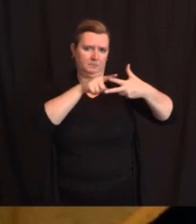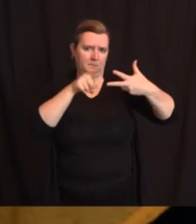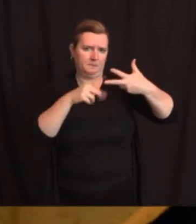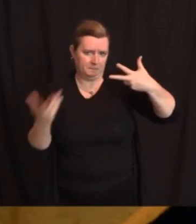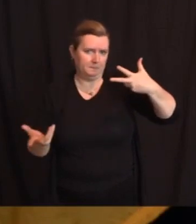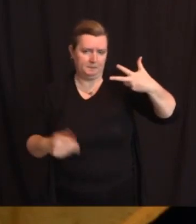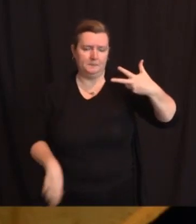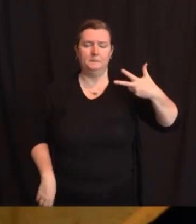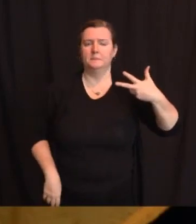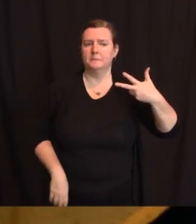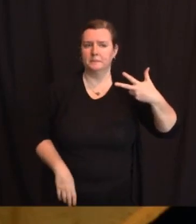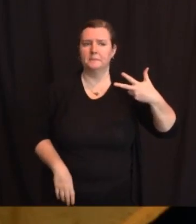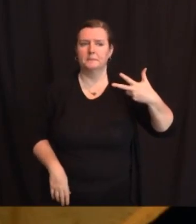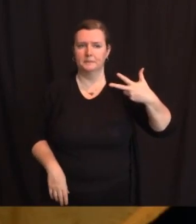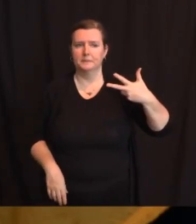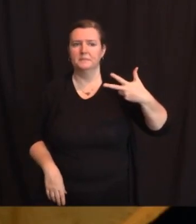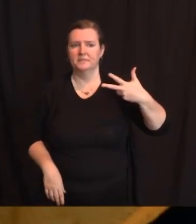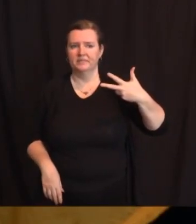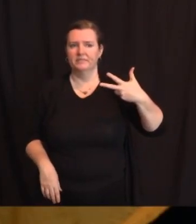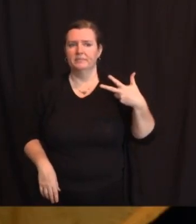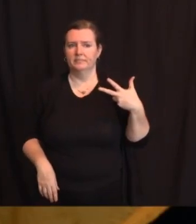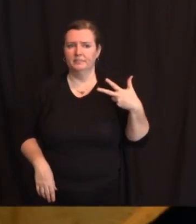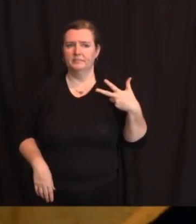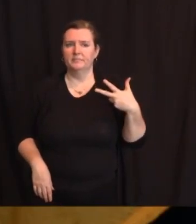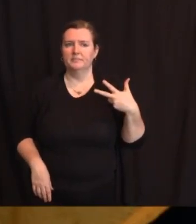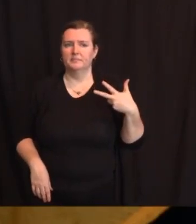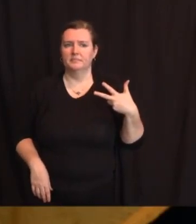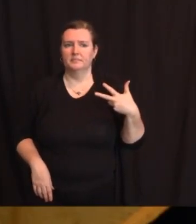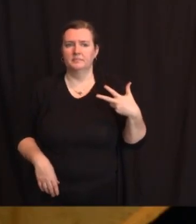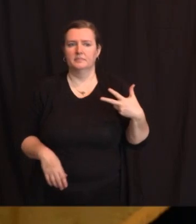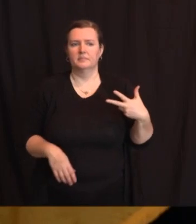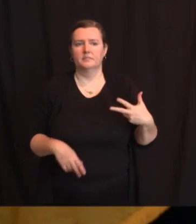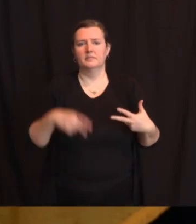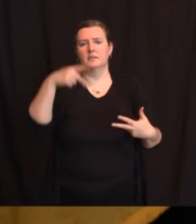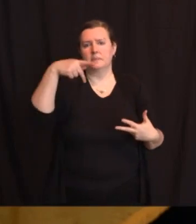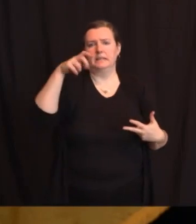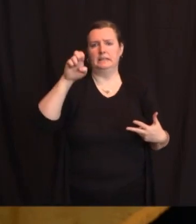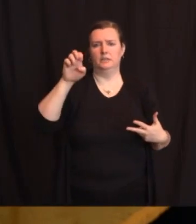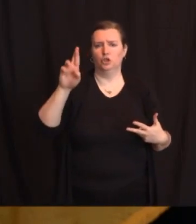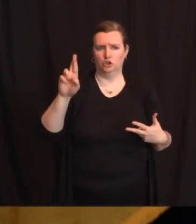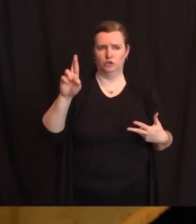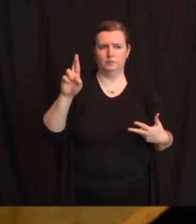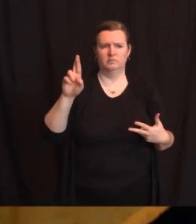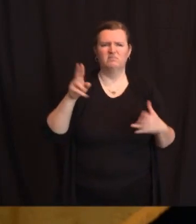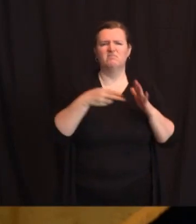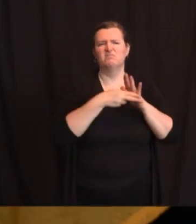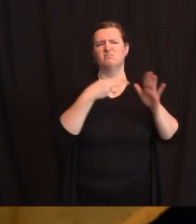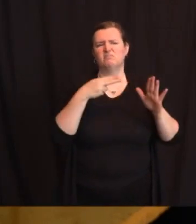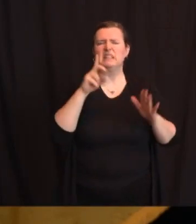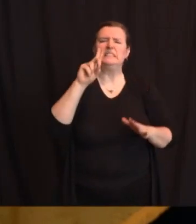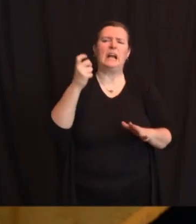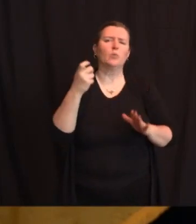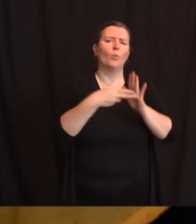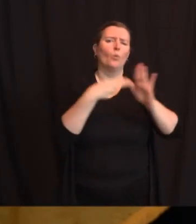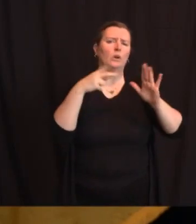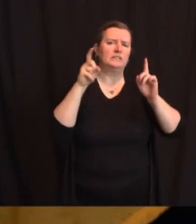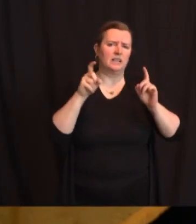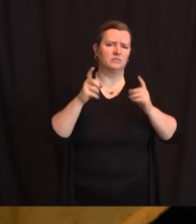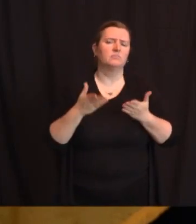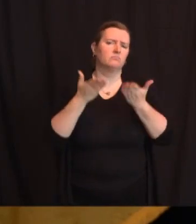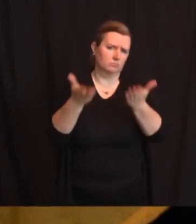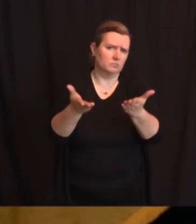all cases, a PCR, a diagnostic test, is recommended. When the specimen is collected and transported